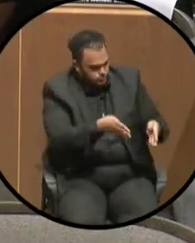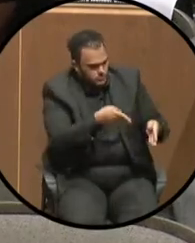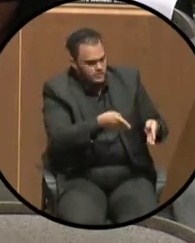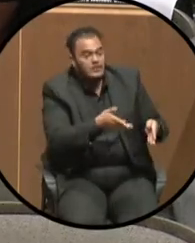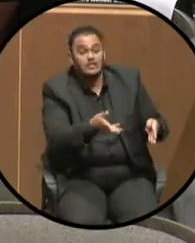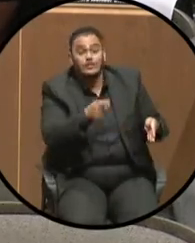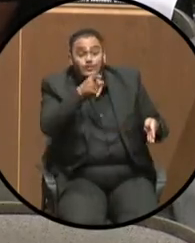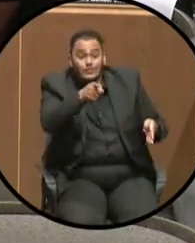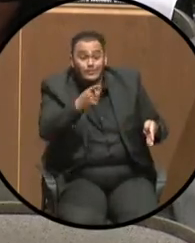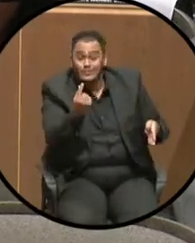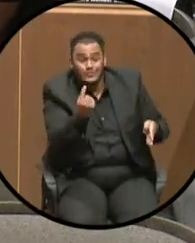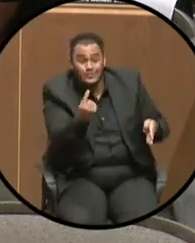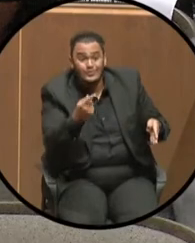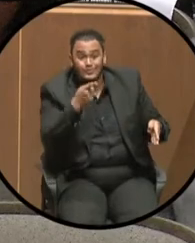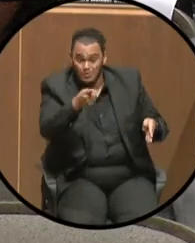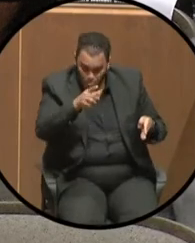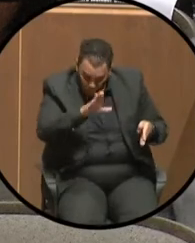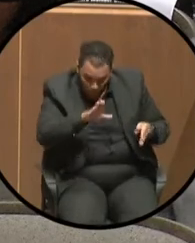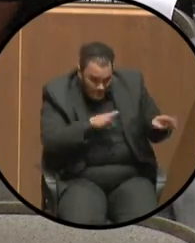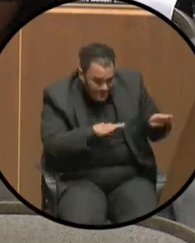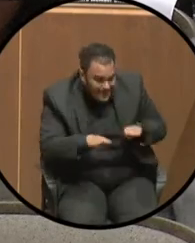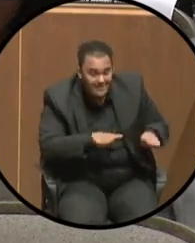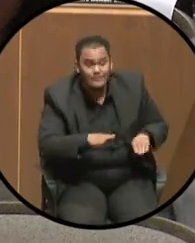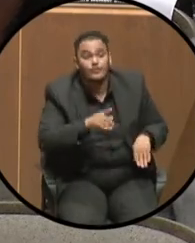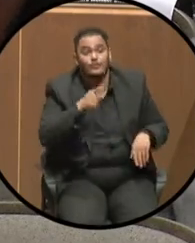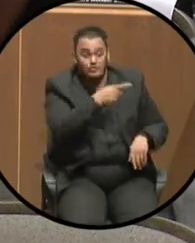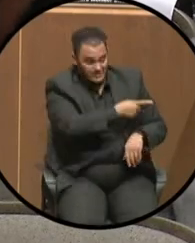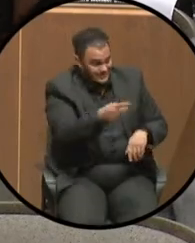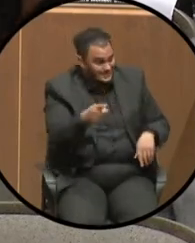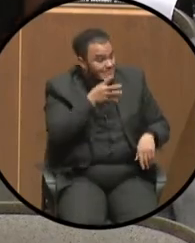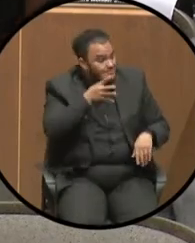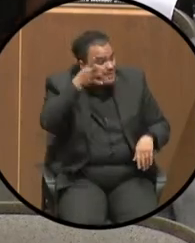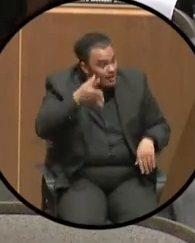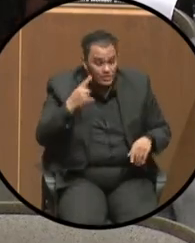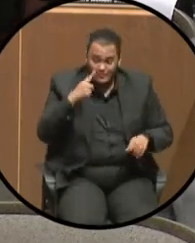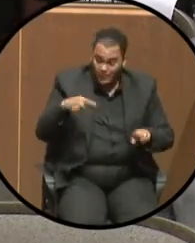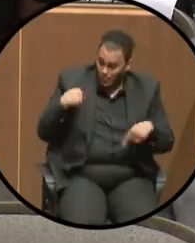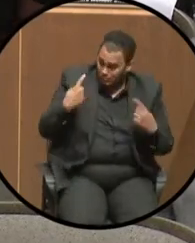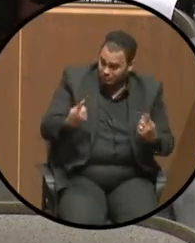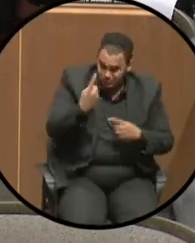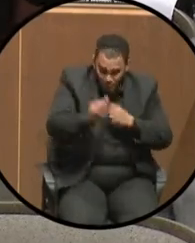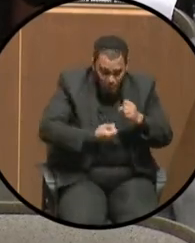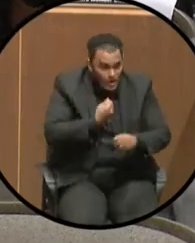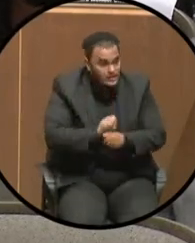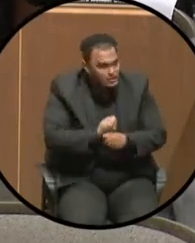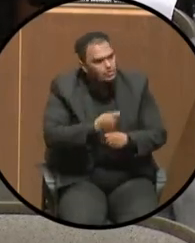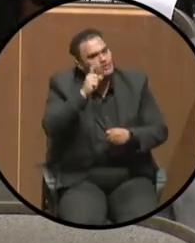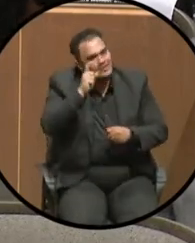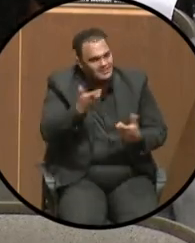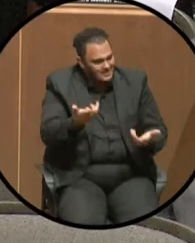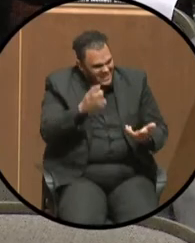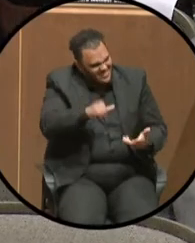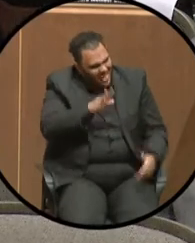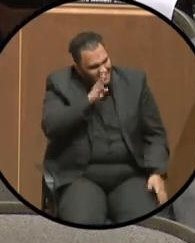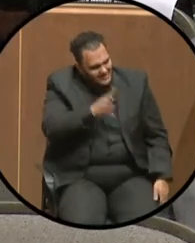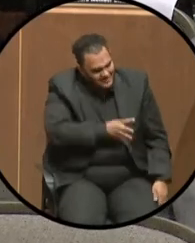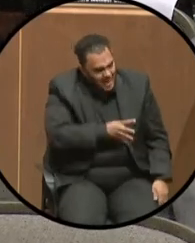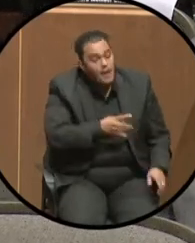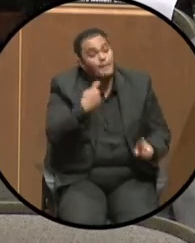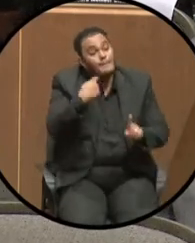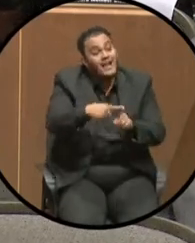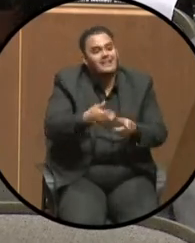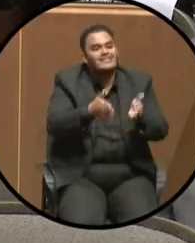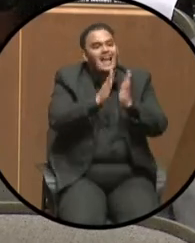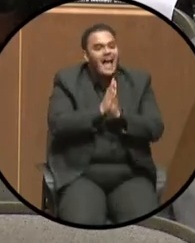of your behavior to these parents and their children for more than a year now. You also need to tell your teachers to stop asking